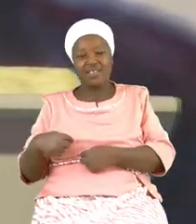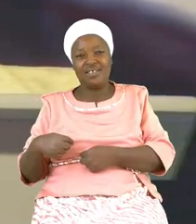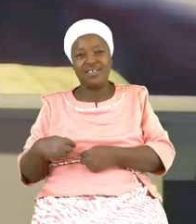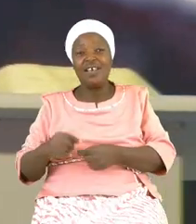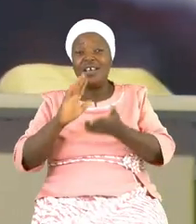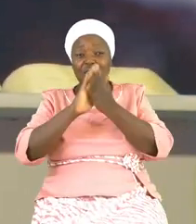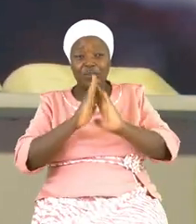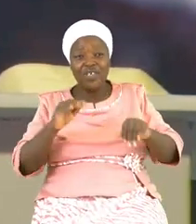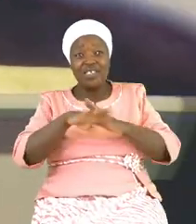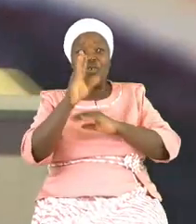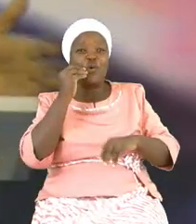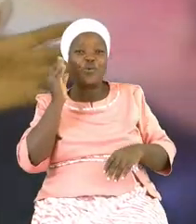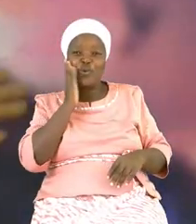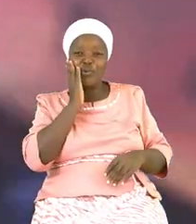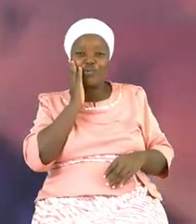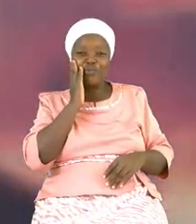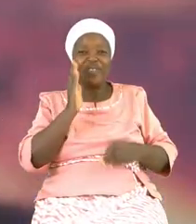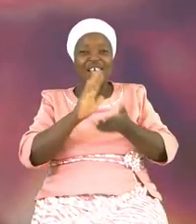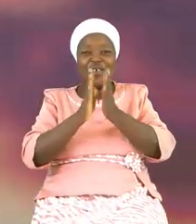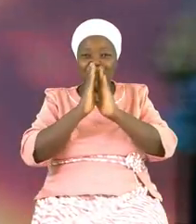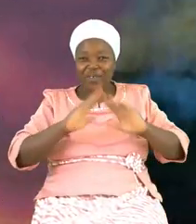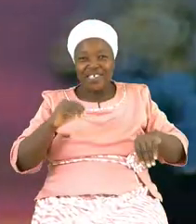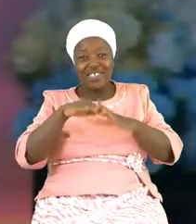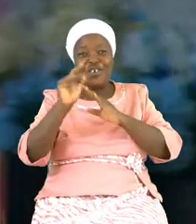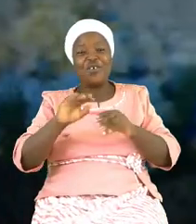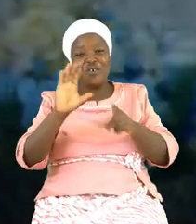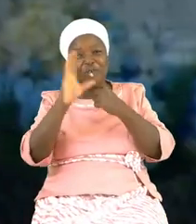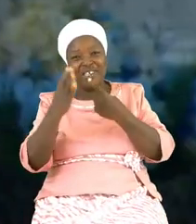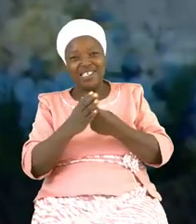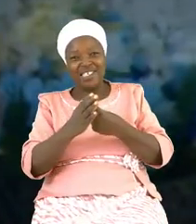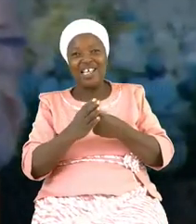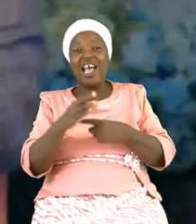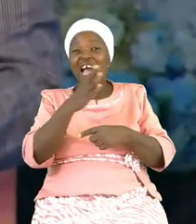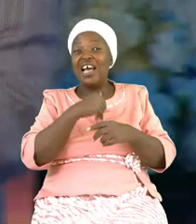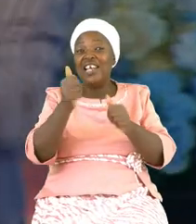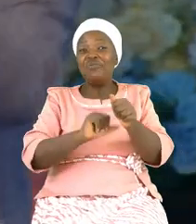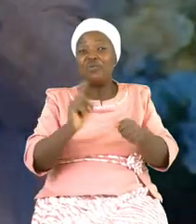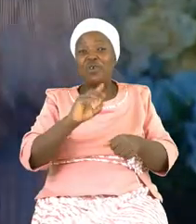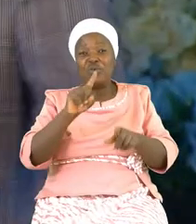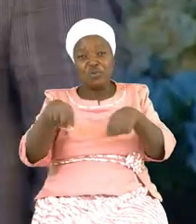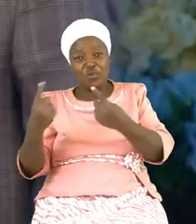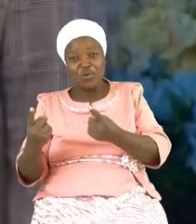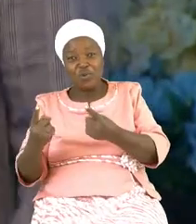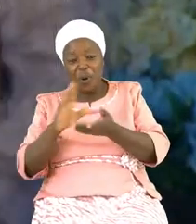your home. Peace in your community. Everywhere you go, peace will